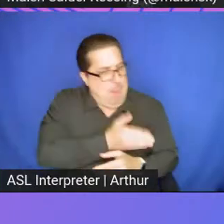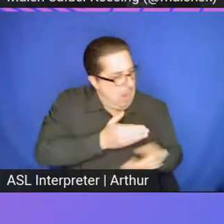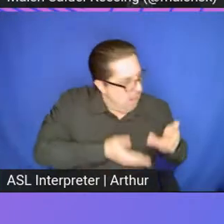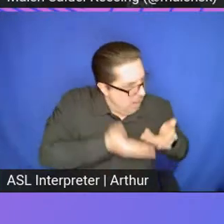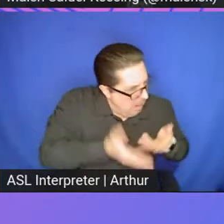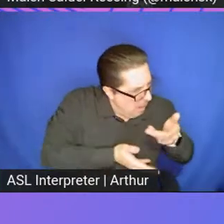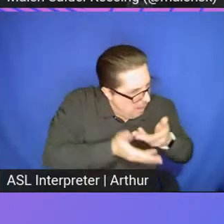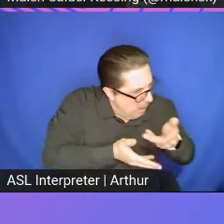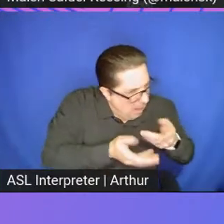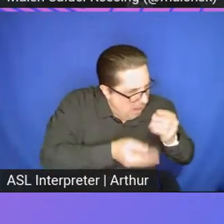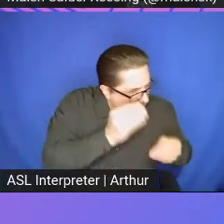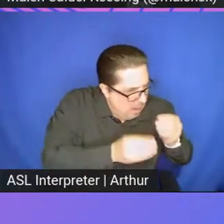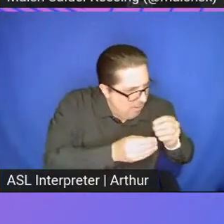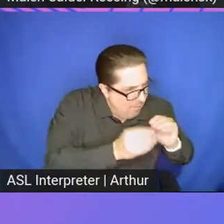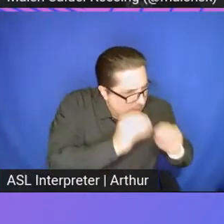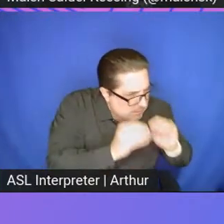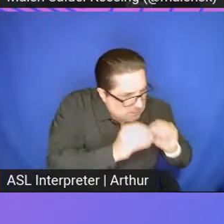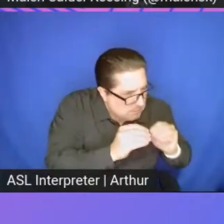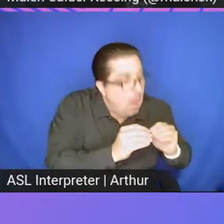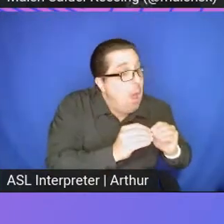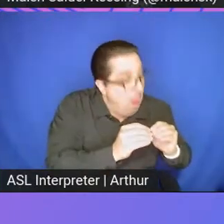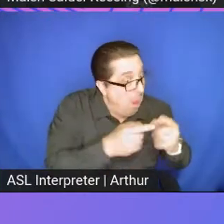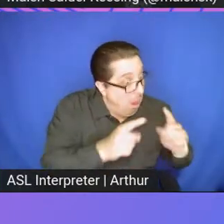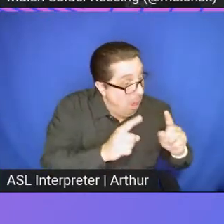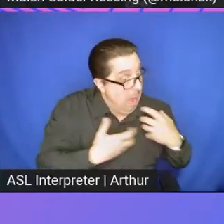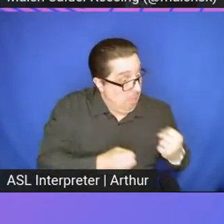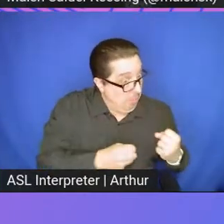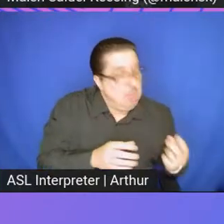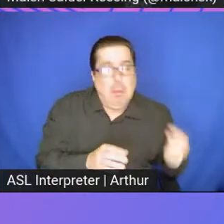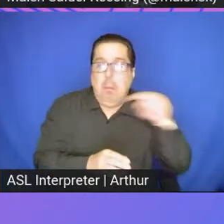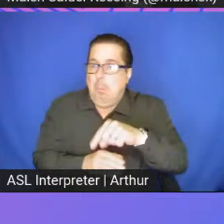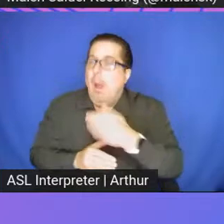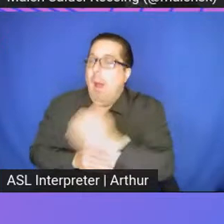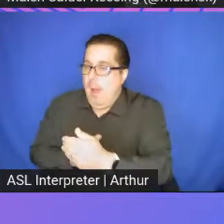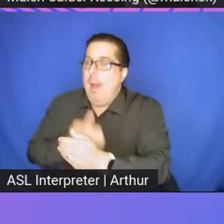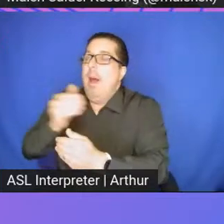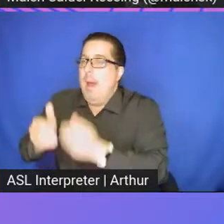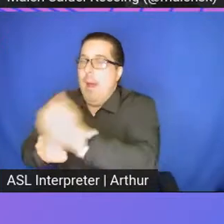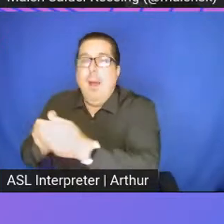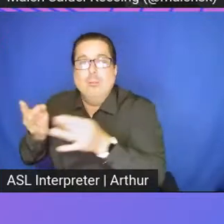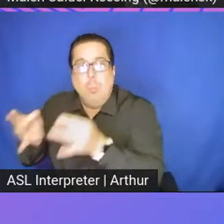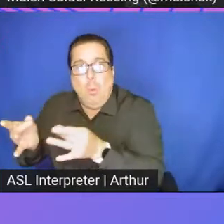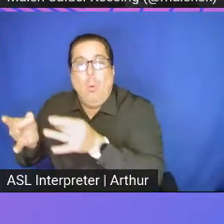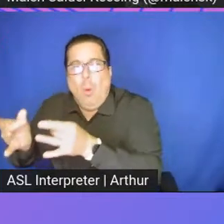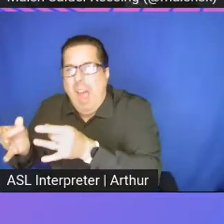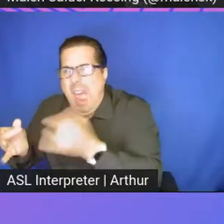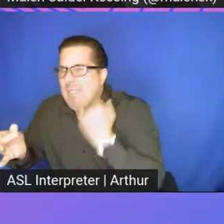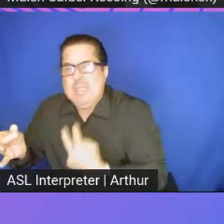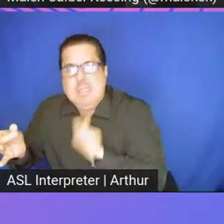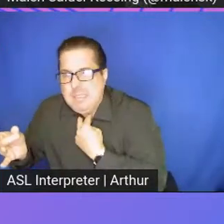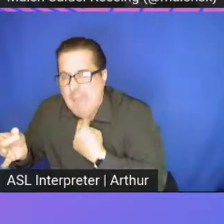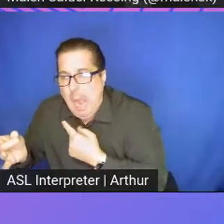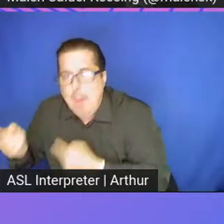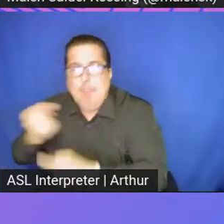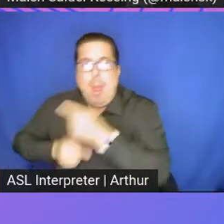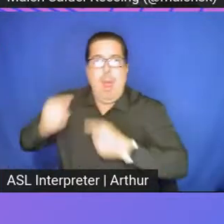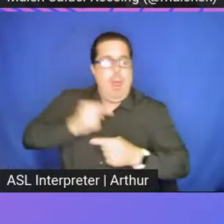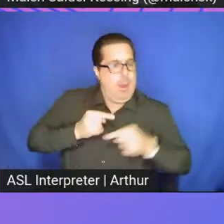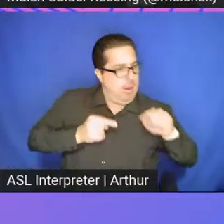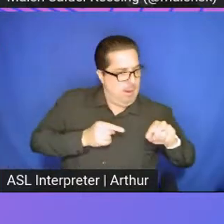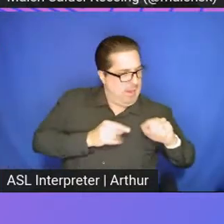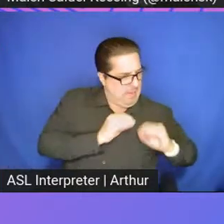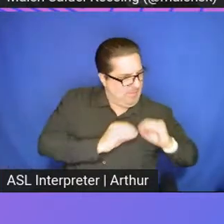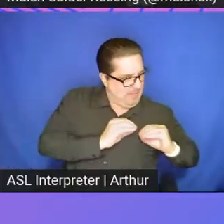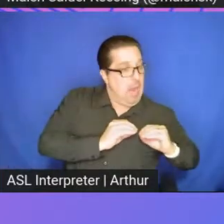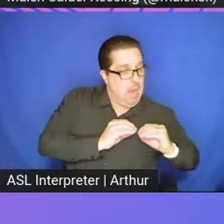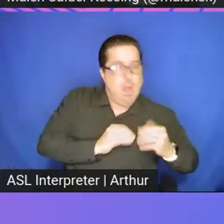to get staging healthy again, or revert back. And so this has helped remove that staging environment as a bottleneck